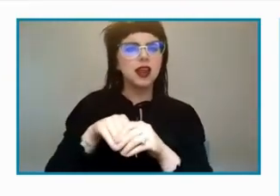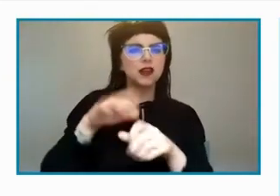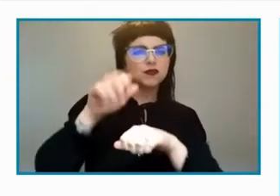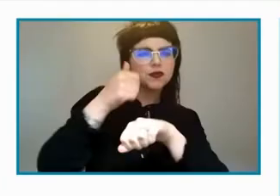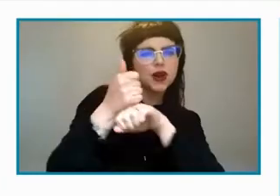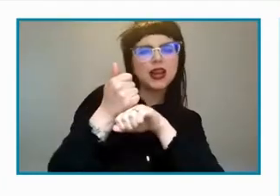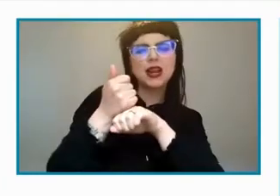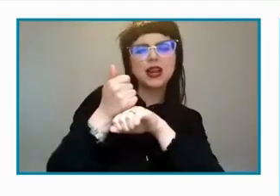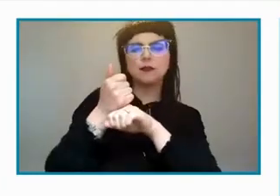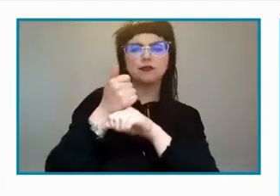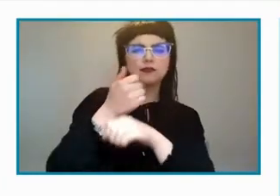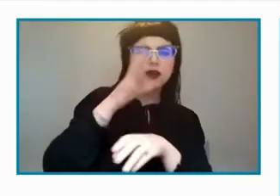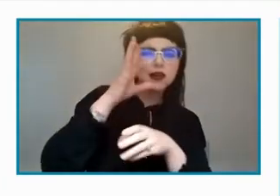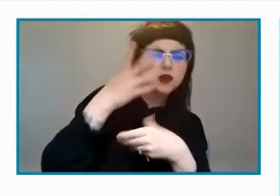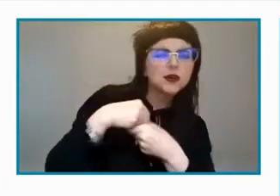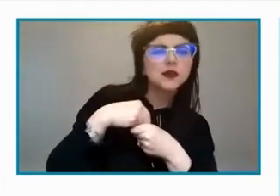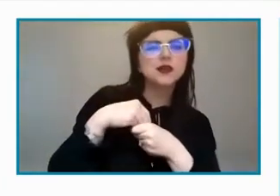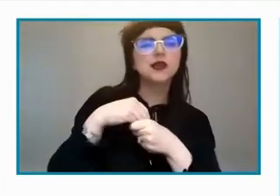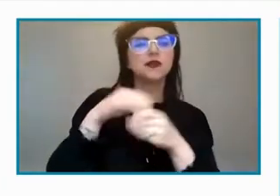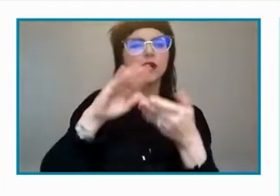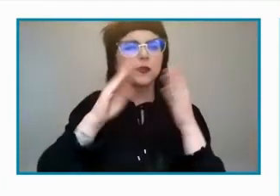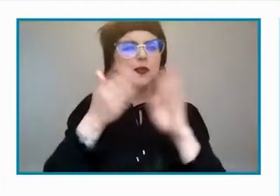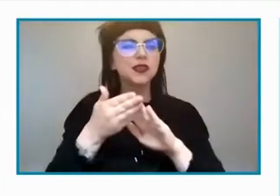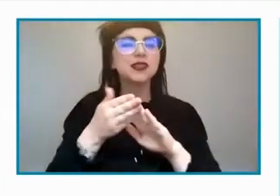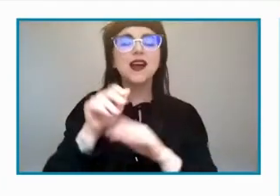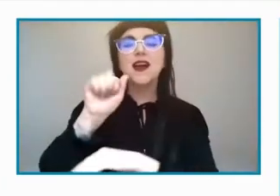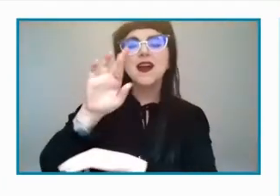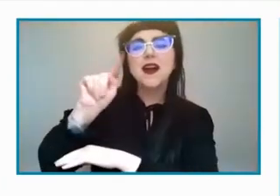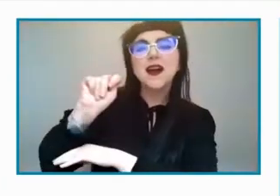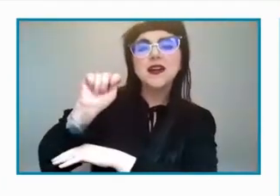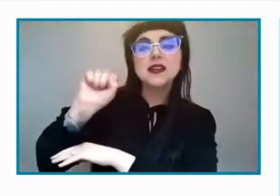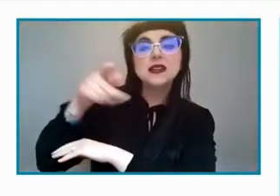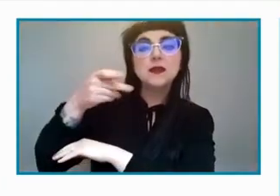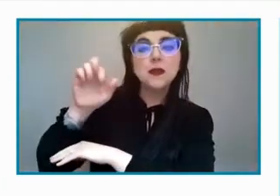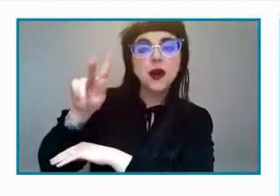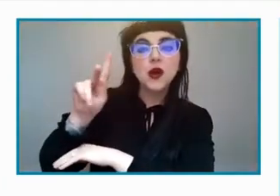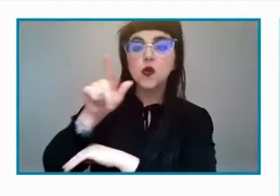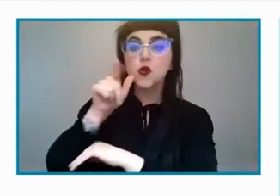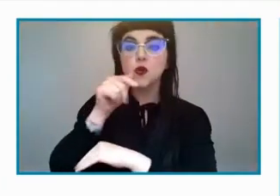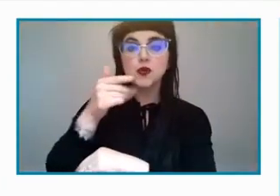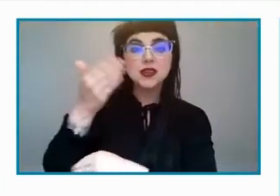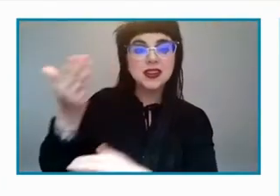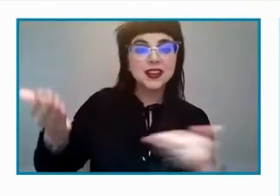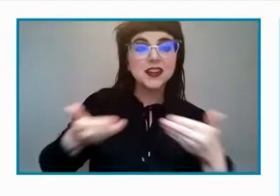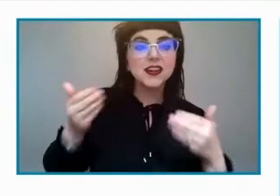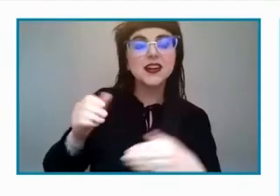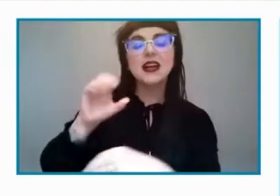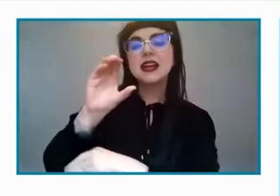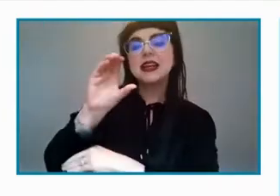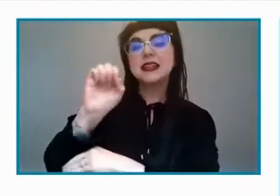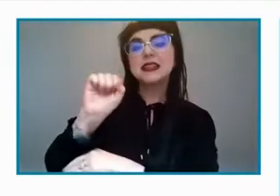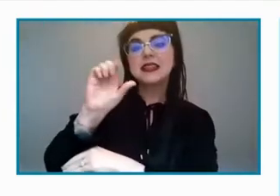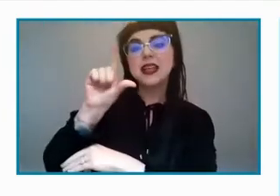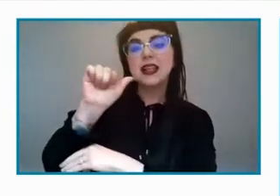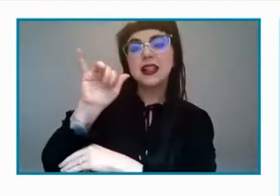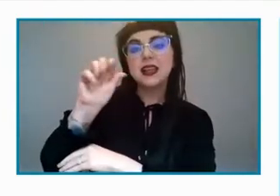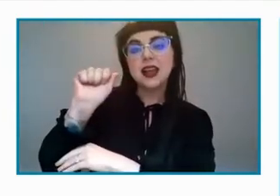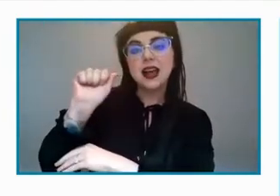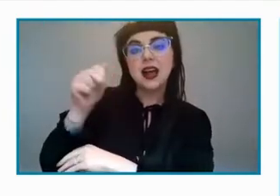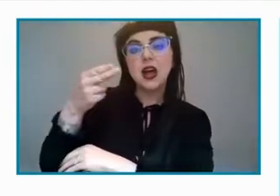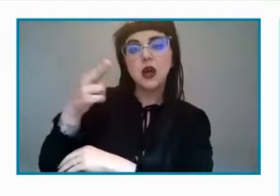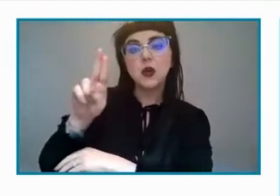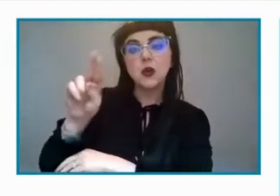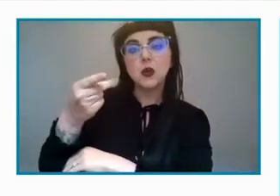diverse abilities. And from ArtSpark, today we have joining us Celia Hughes, the Executive Director. And Celia Hughes